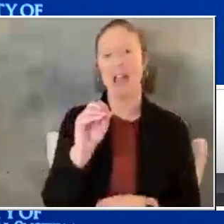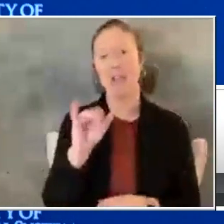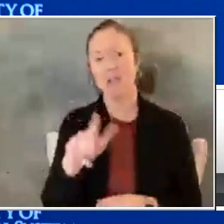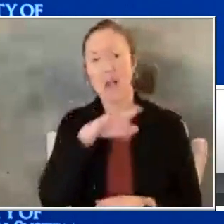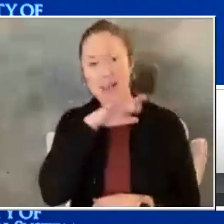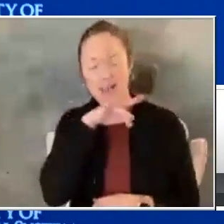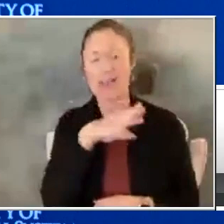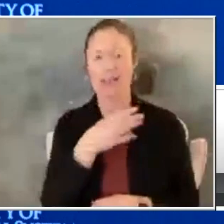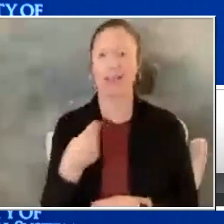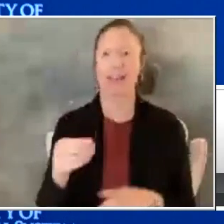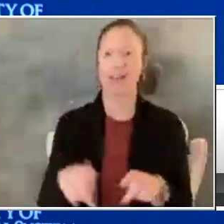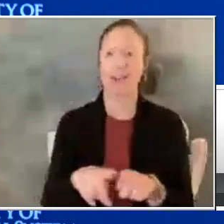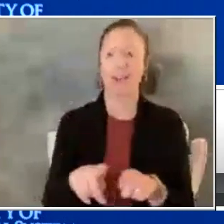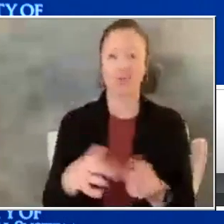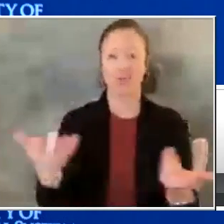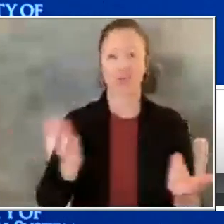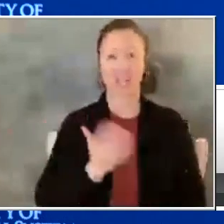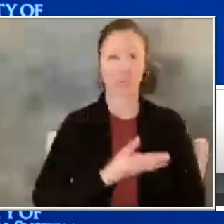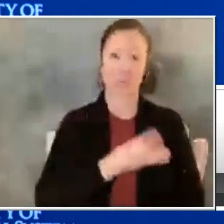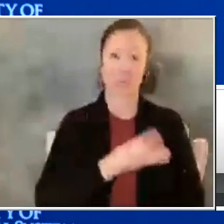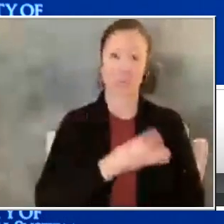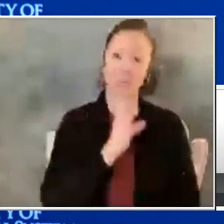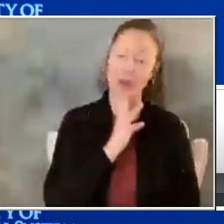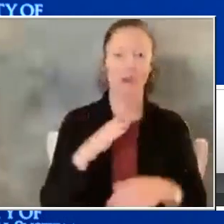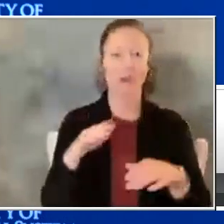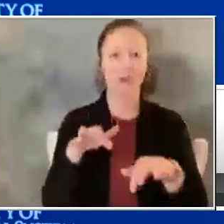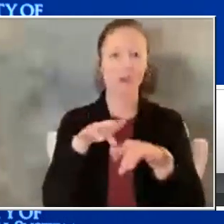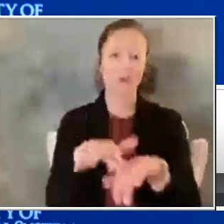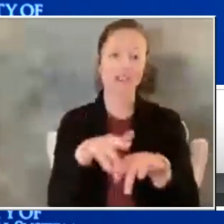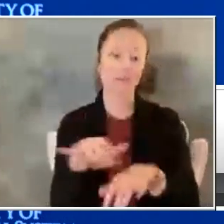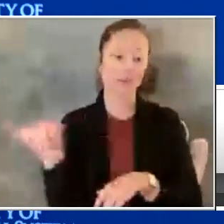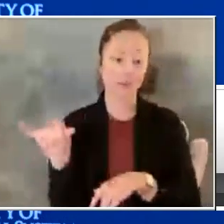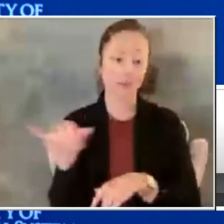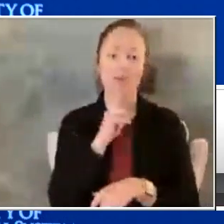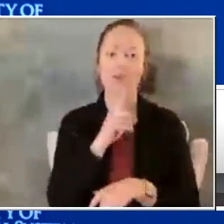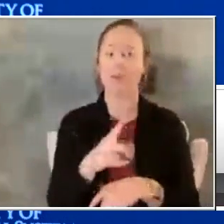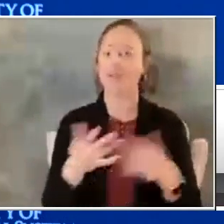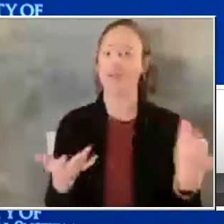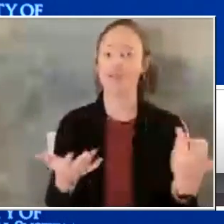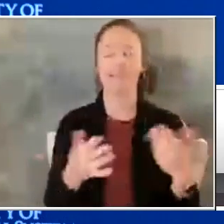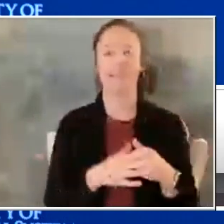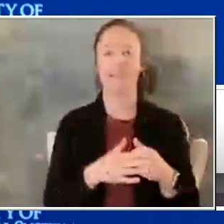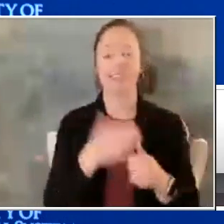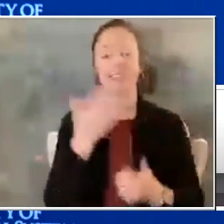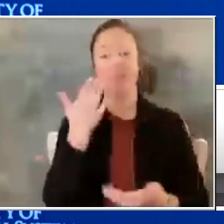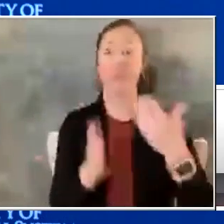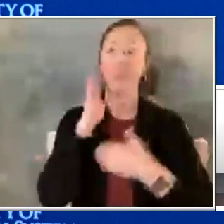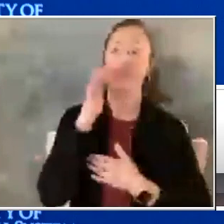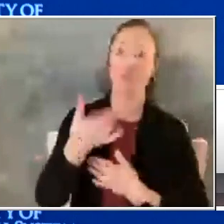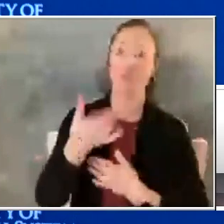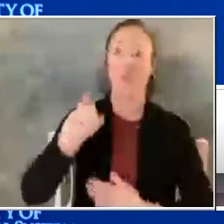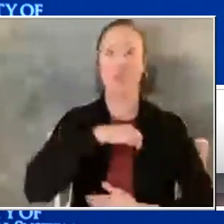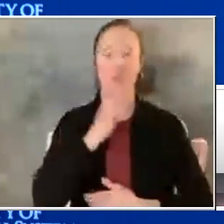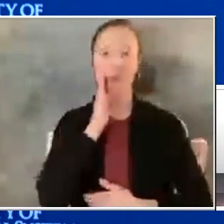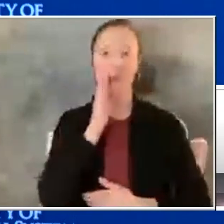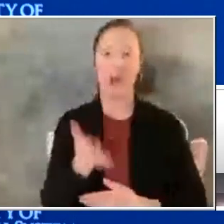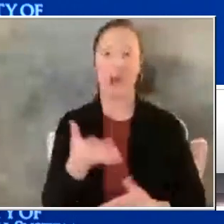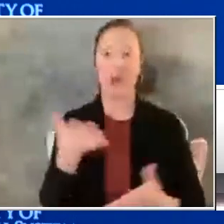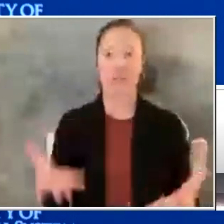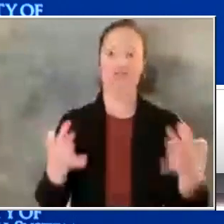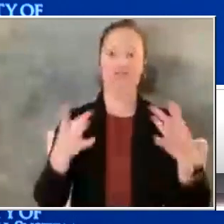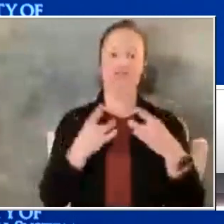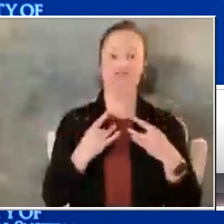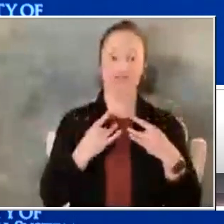our wastewater and in our rivers as well. And then we ultimately may consume those in that way. That it